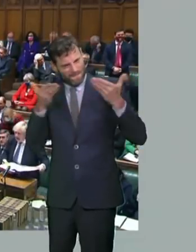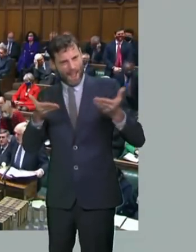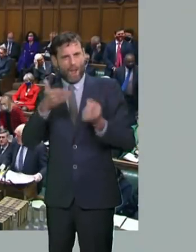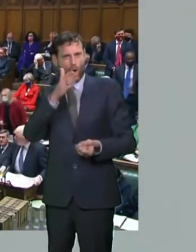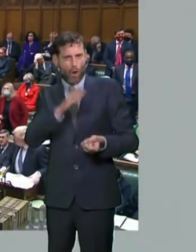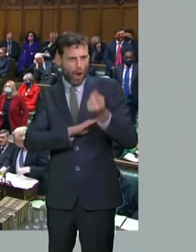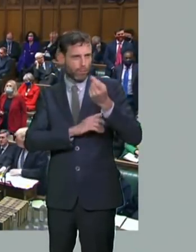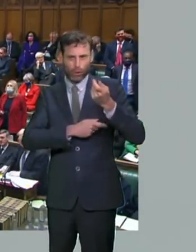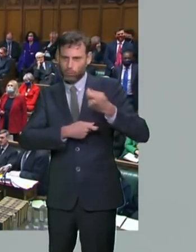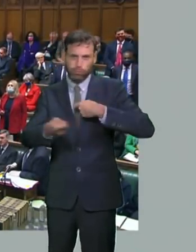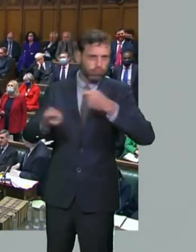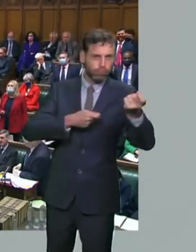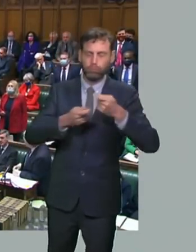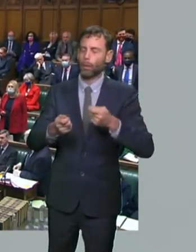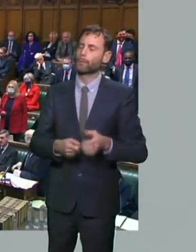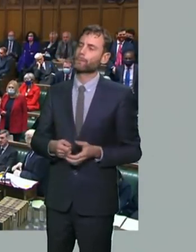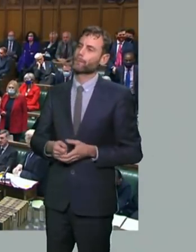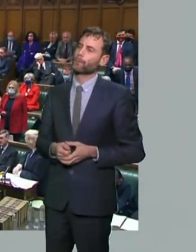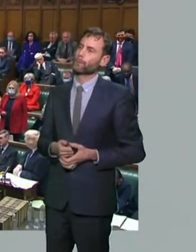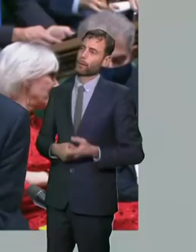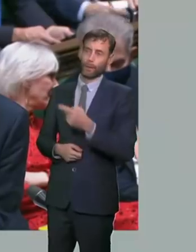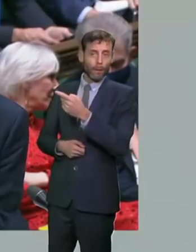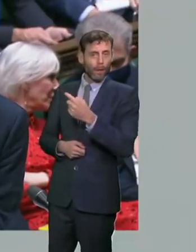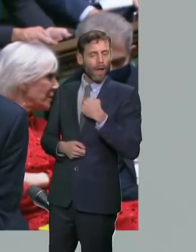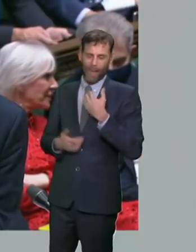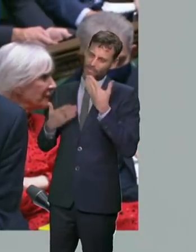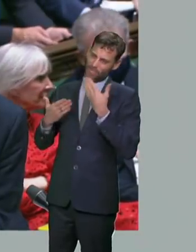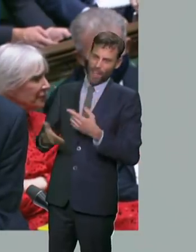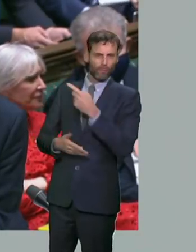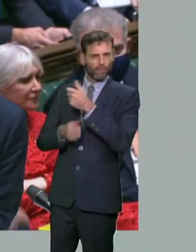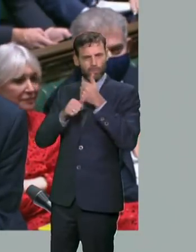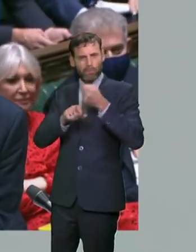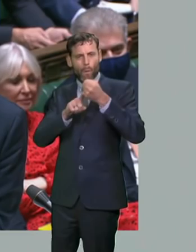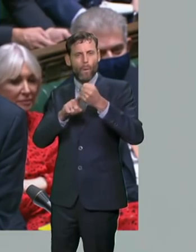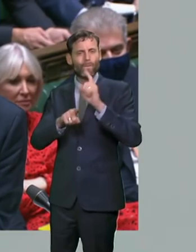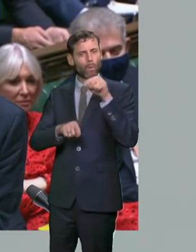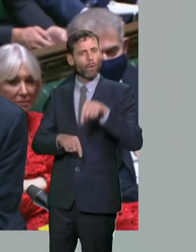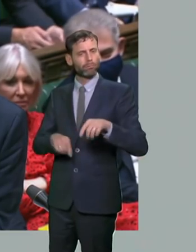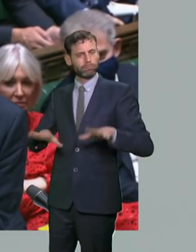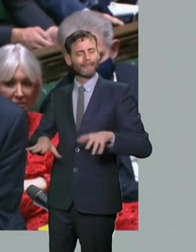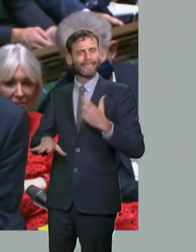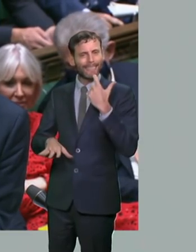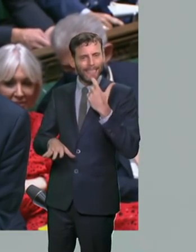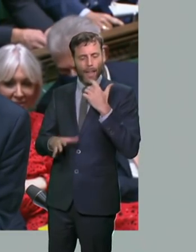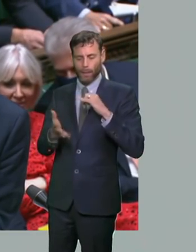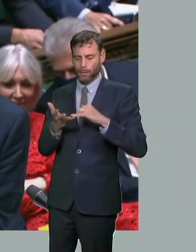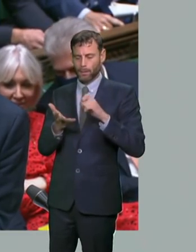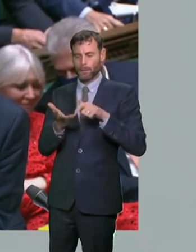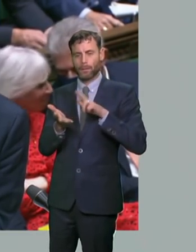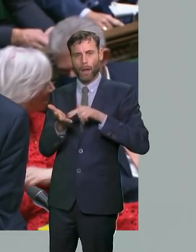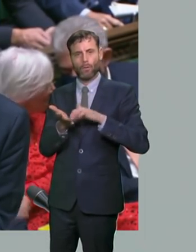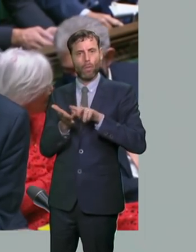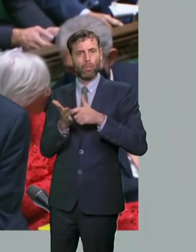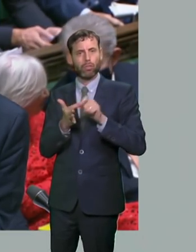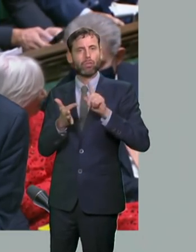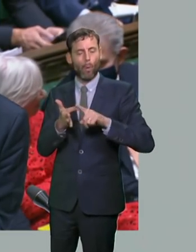Yeah, I thank my honourable friend and everything she does for Steele and for Scunthorpe, and I can tell her